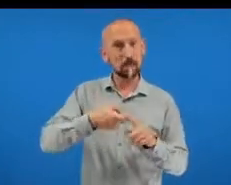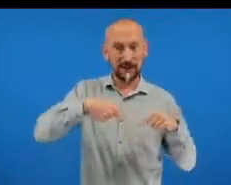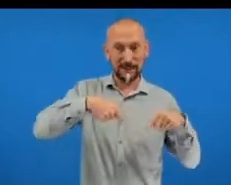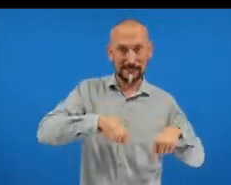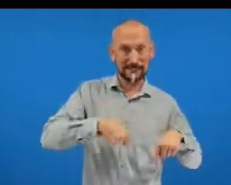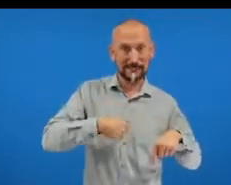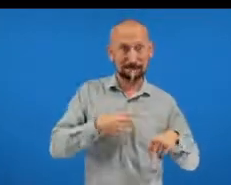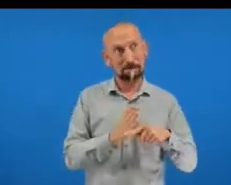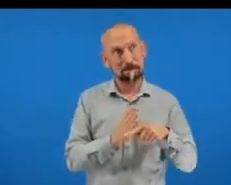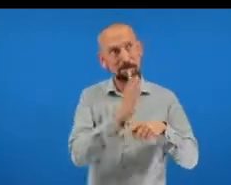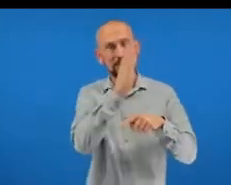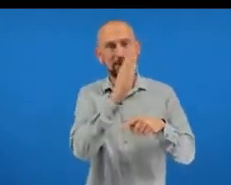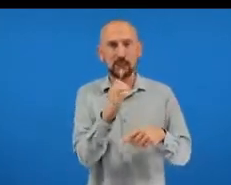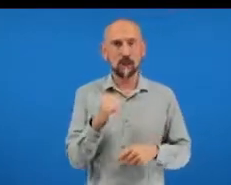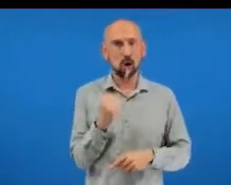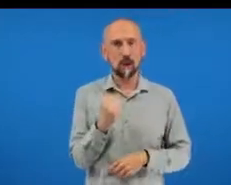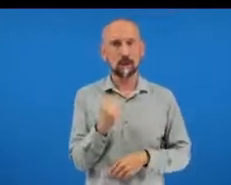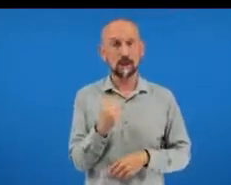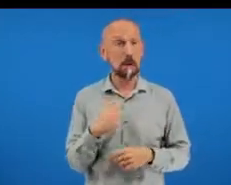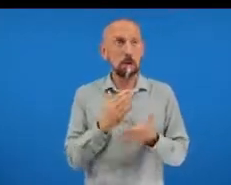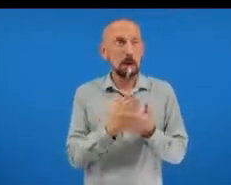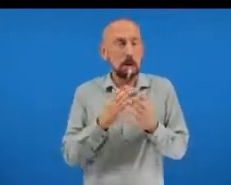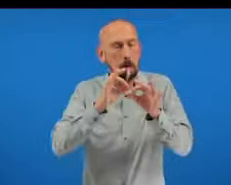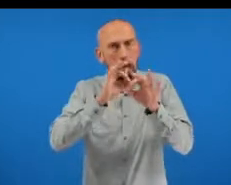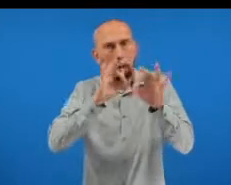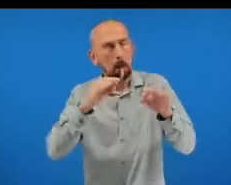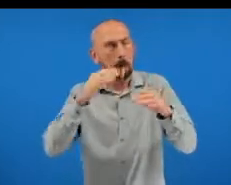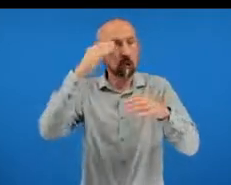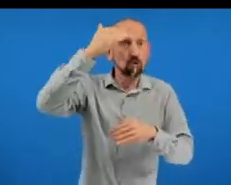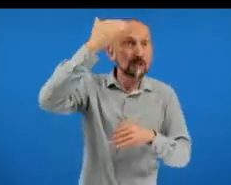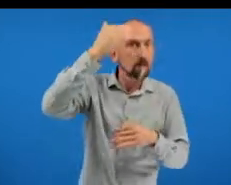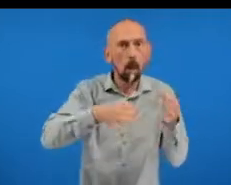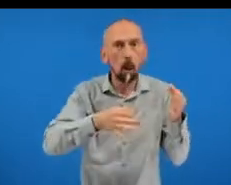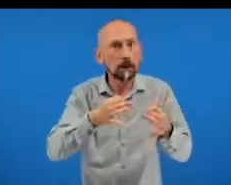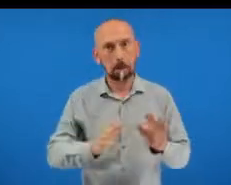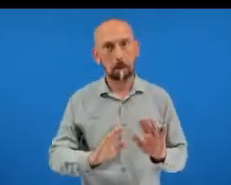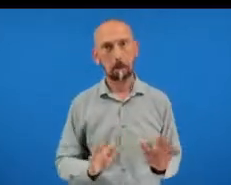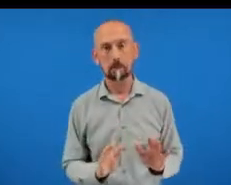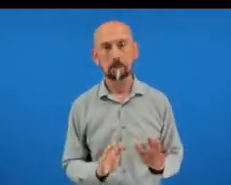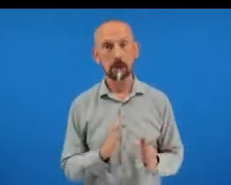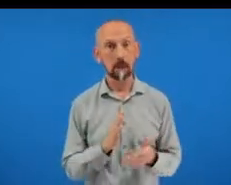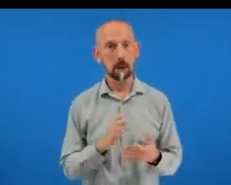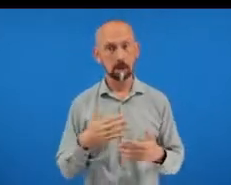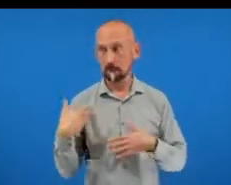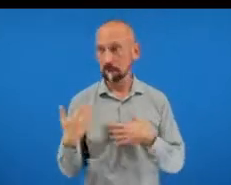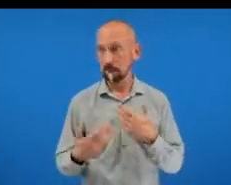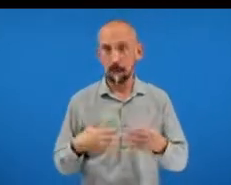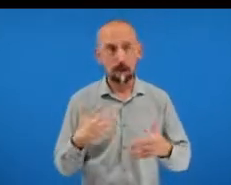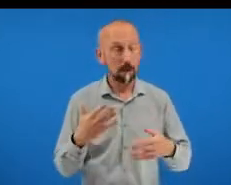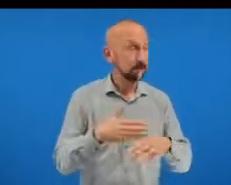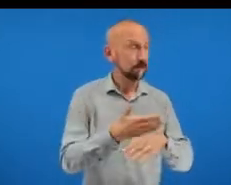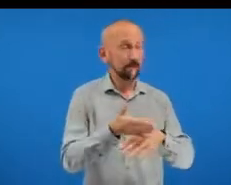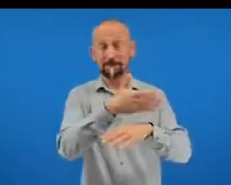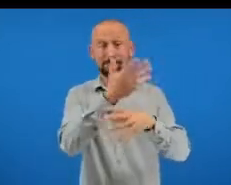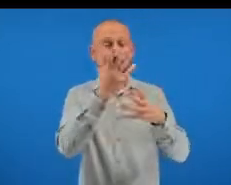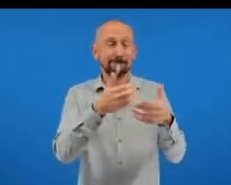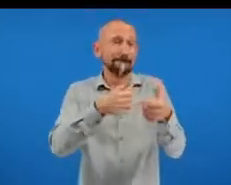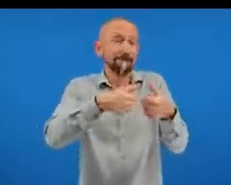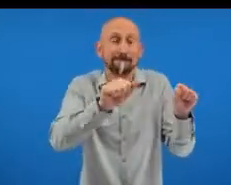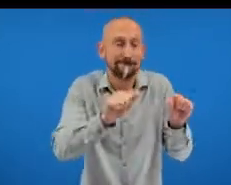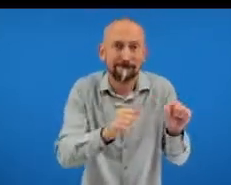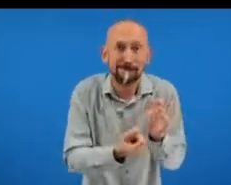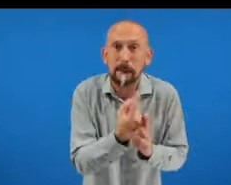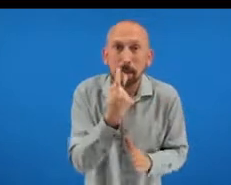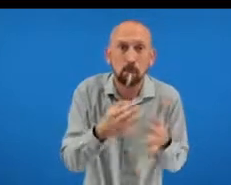particularly have a dream to come into politics, but the path of karma took me there, can make it